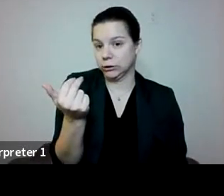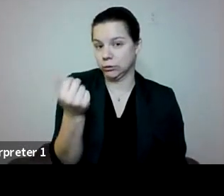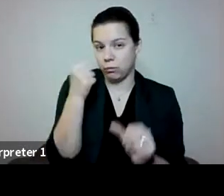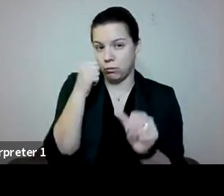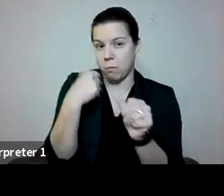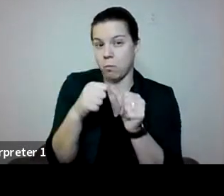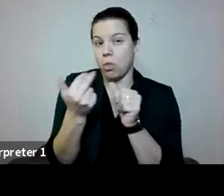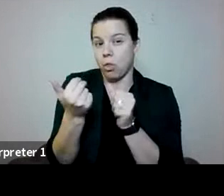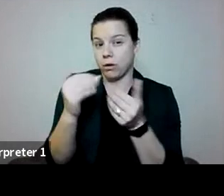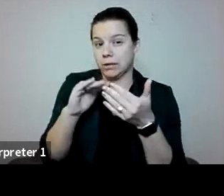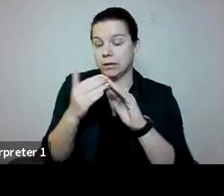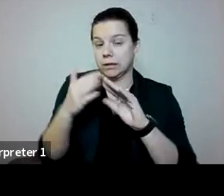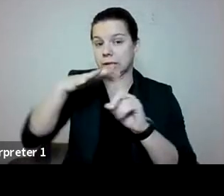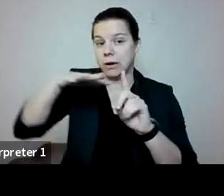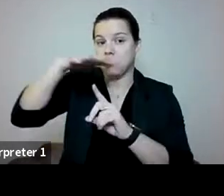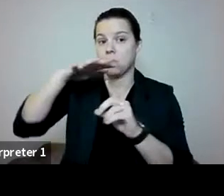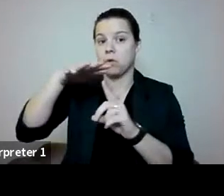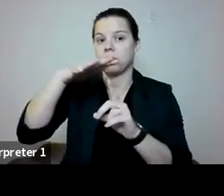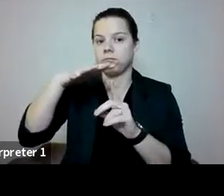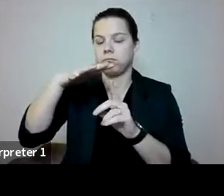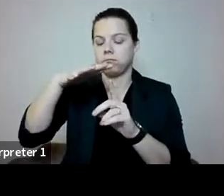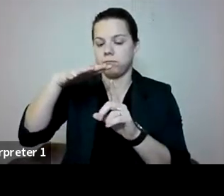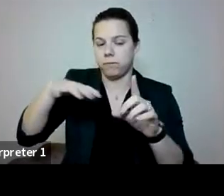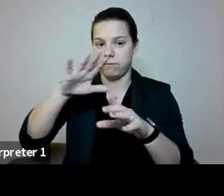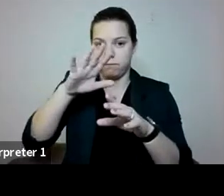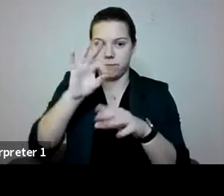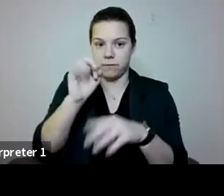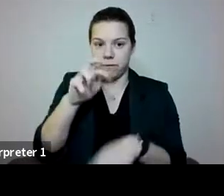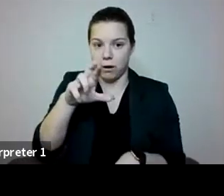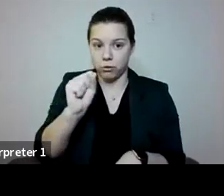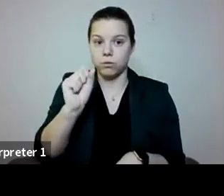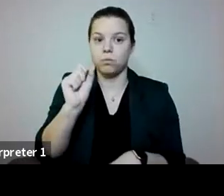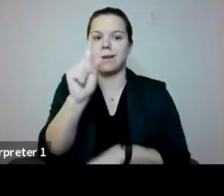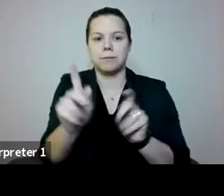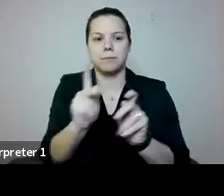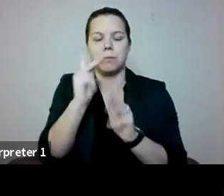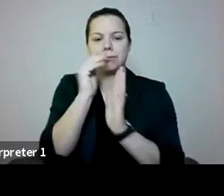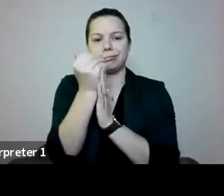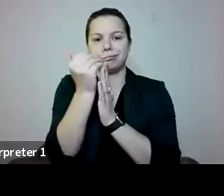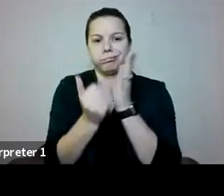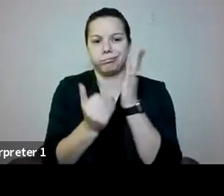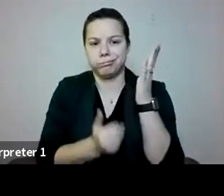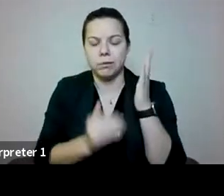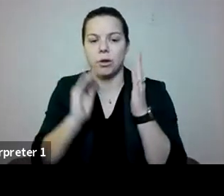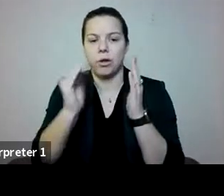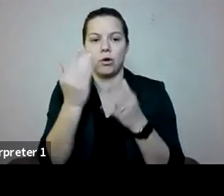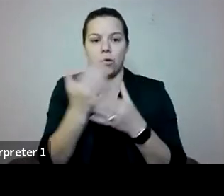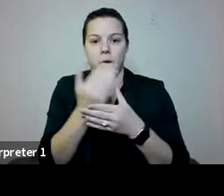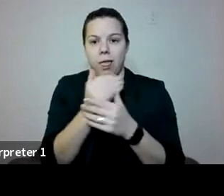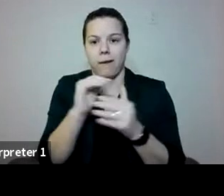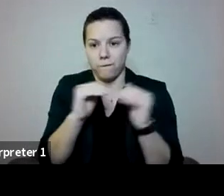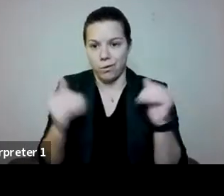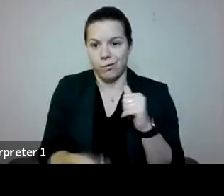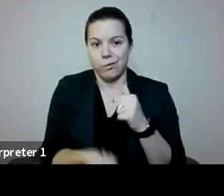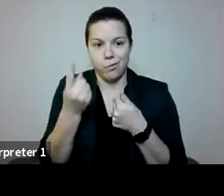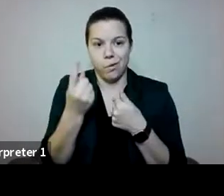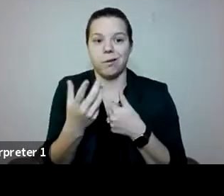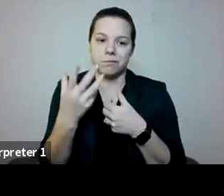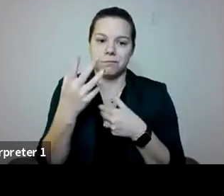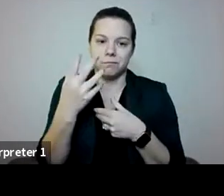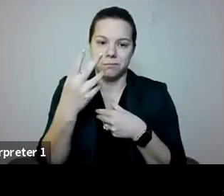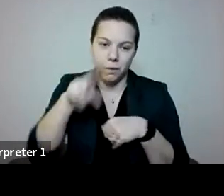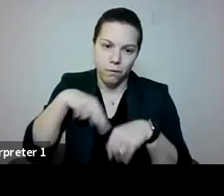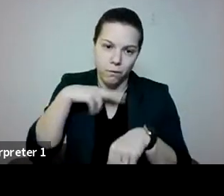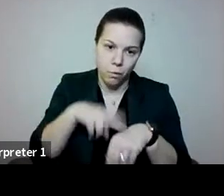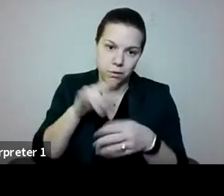neighborhood environmental factors that we asked folks to rate their annoyance level with, one of which was, of course, aircraft